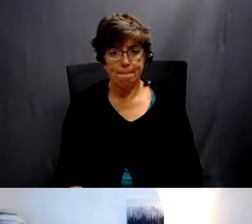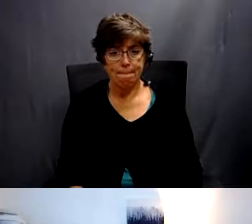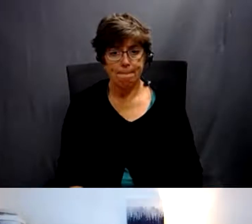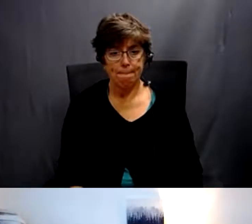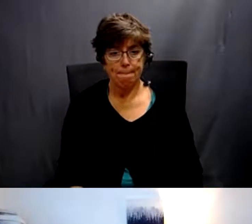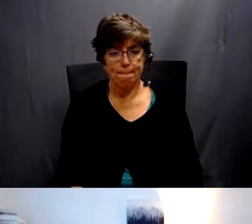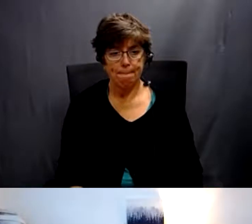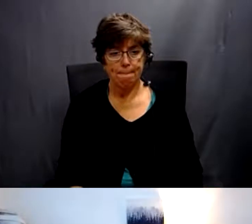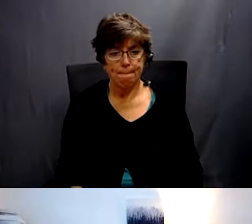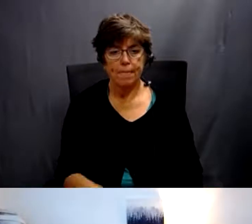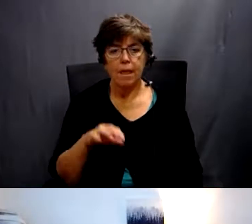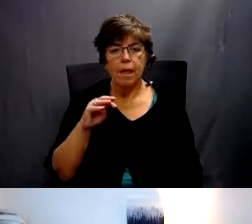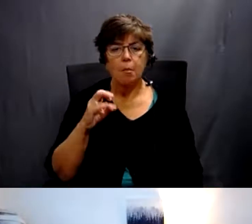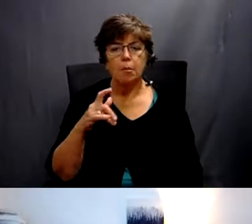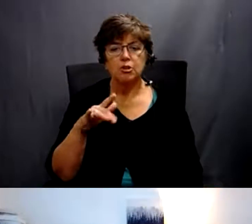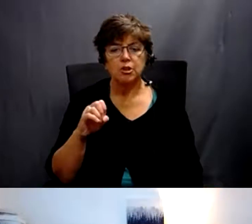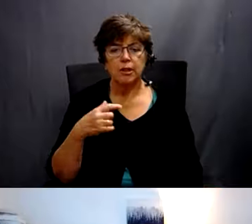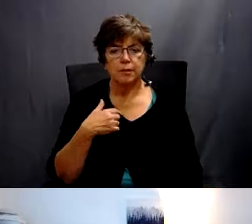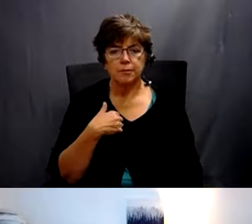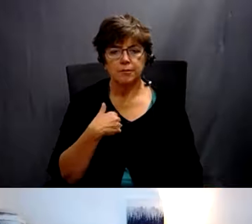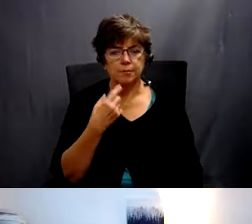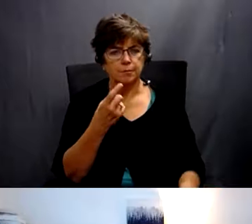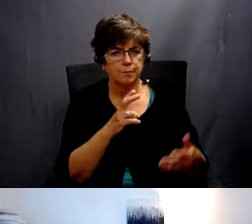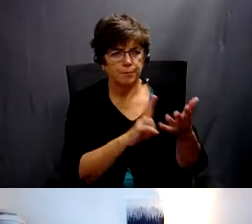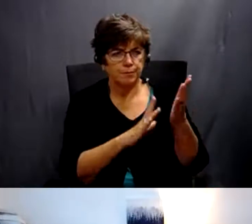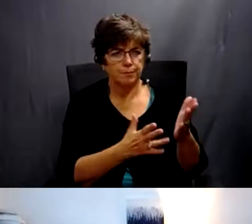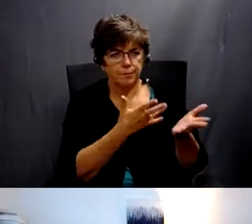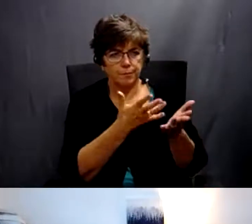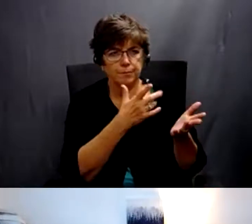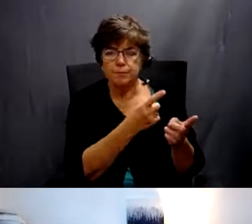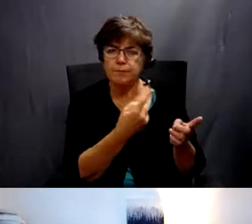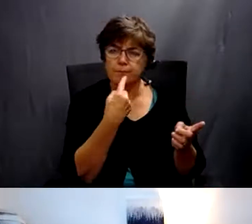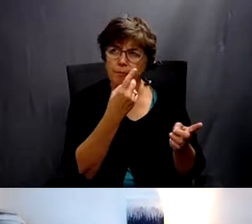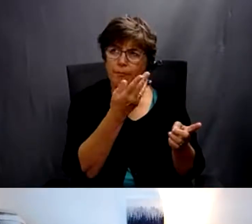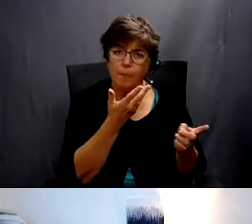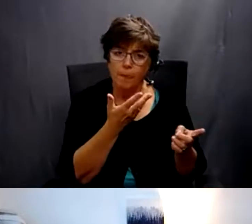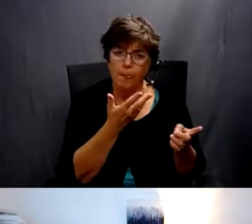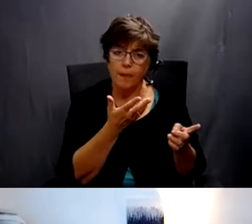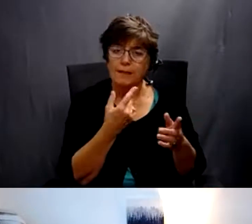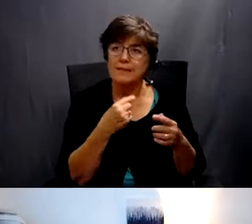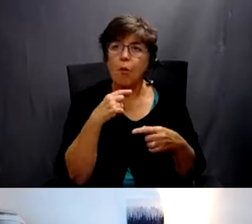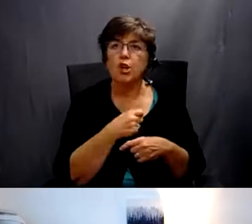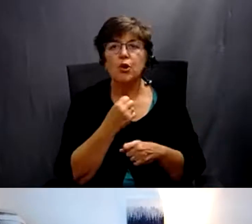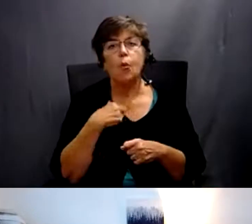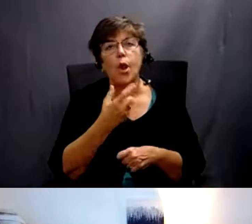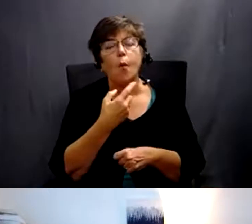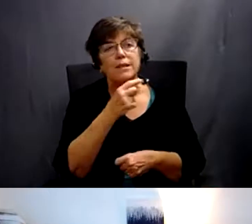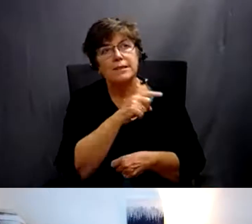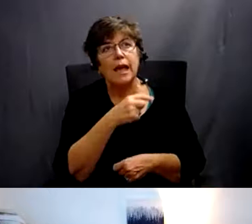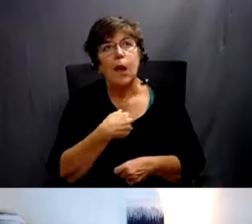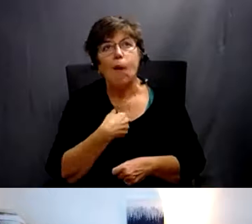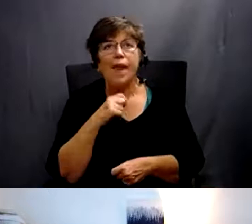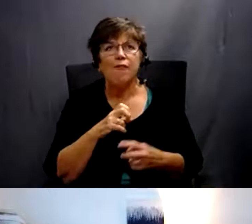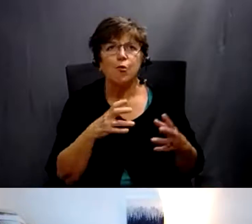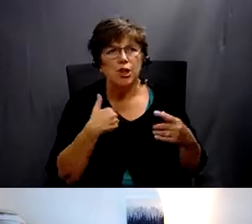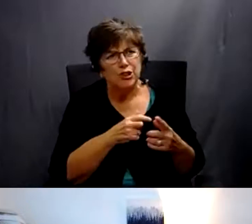So my subcontractor and I that I have, we finally said, instead of saying we should get together monthly, we're going to make them mandatory.